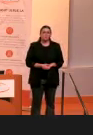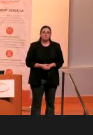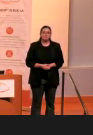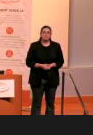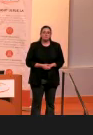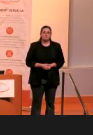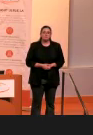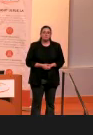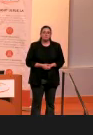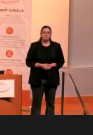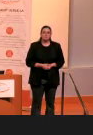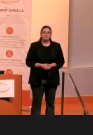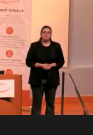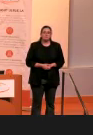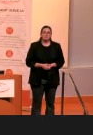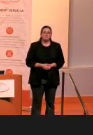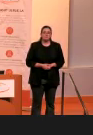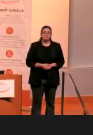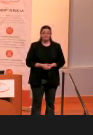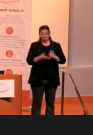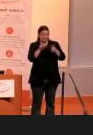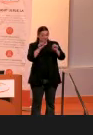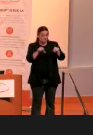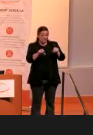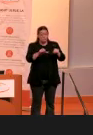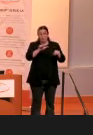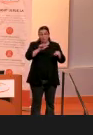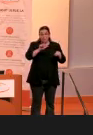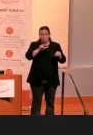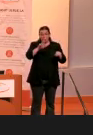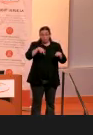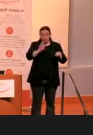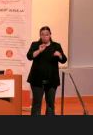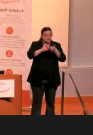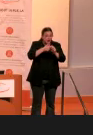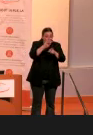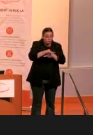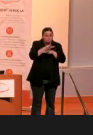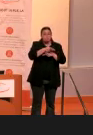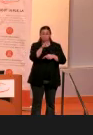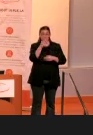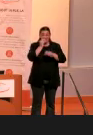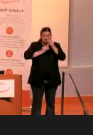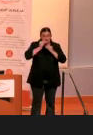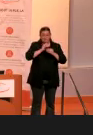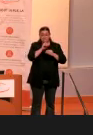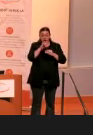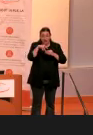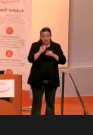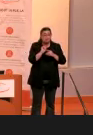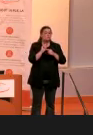There's some evidence that there may be a lupus diet, whether it's hypomethylated diet, whether